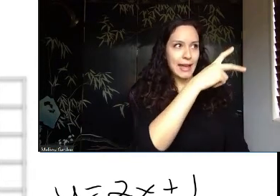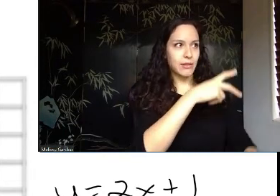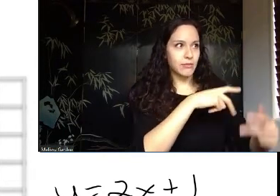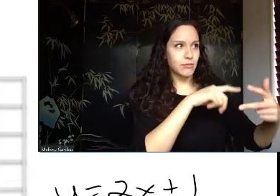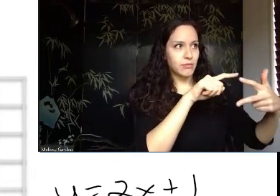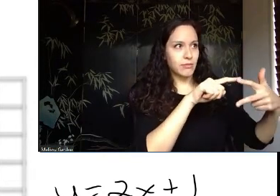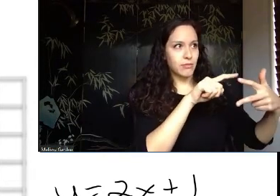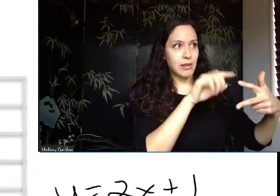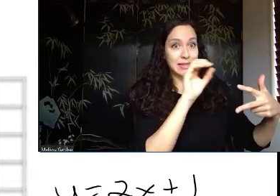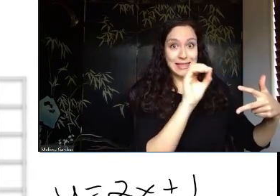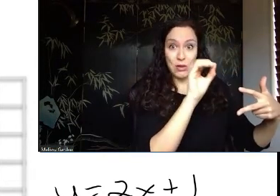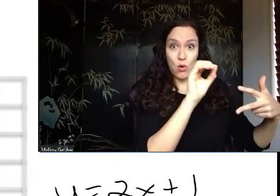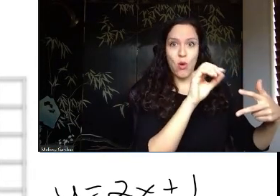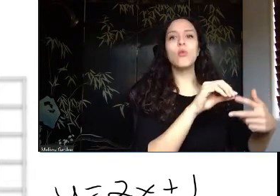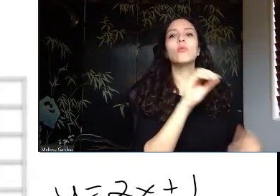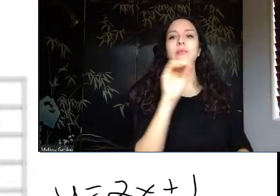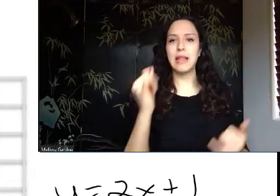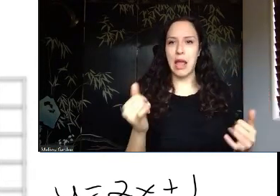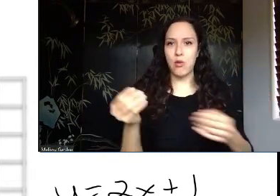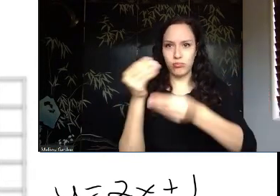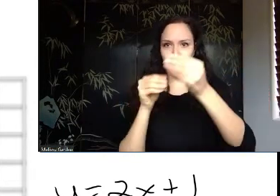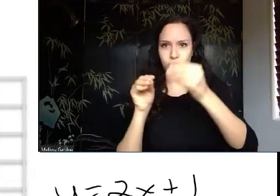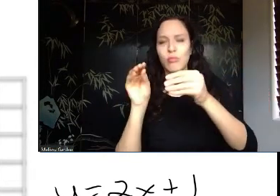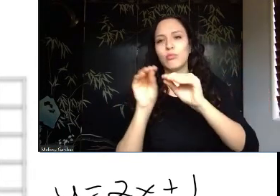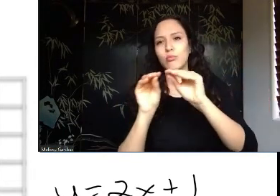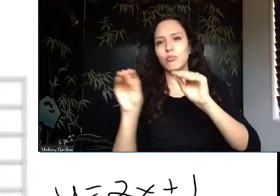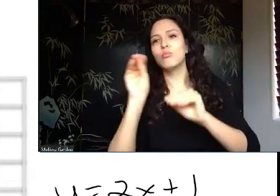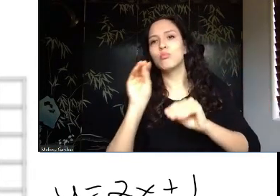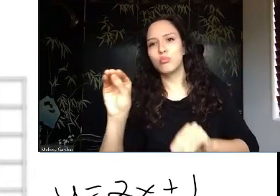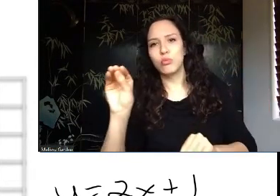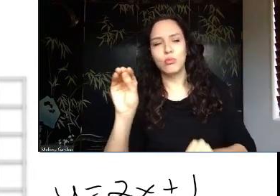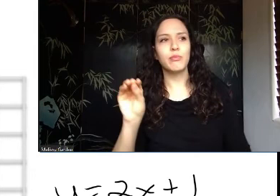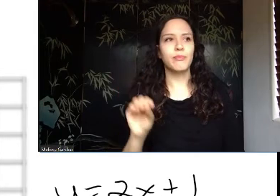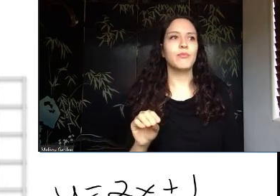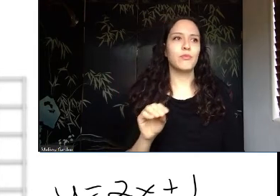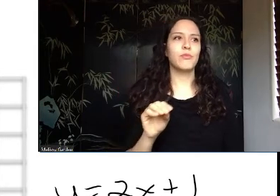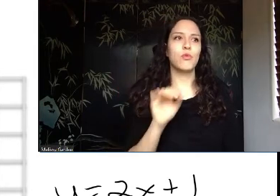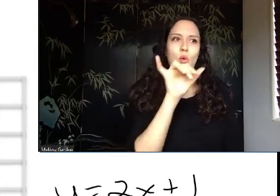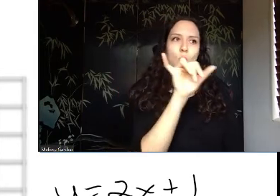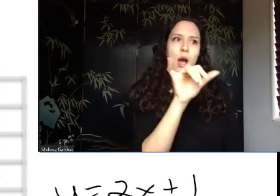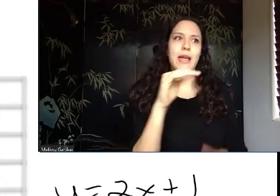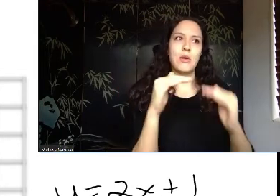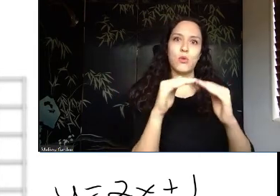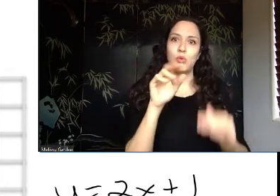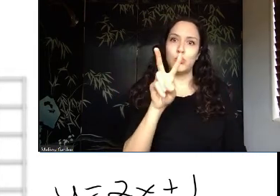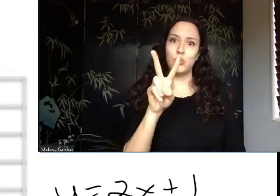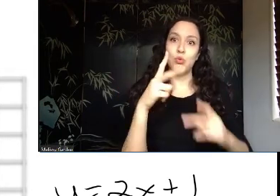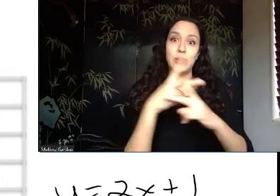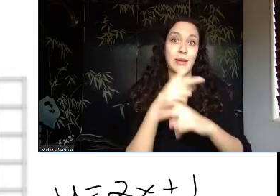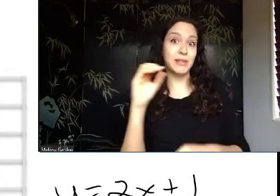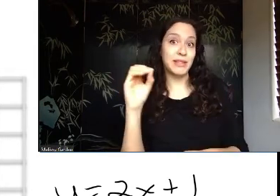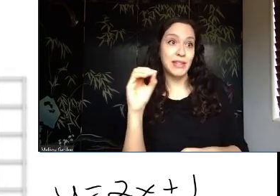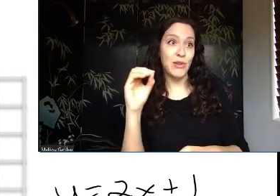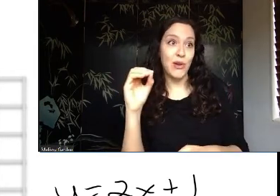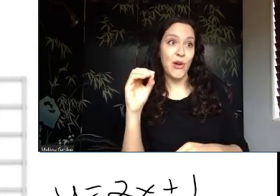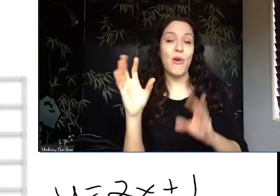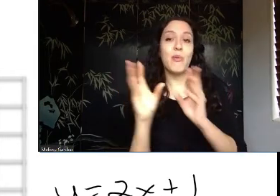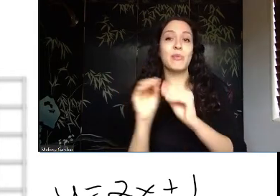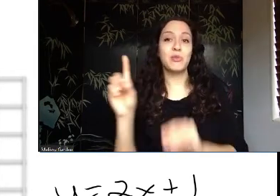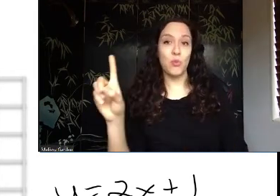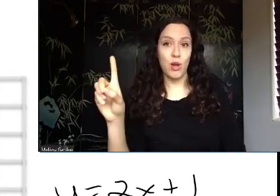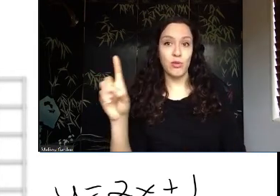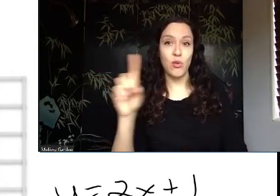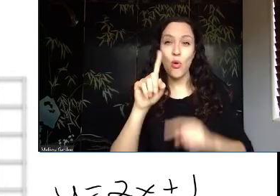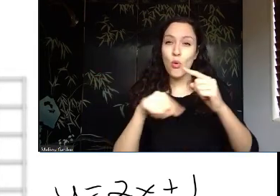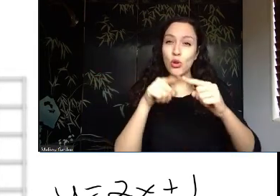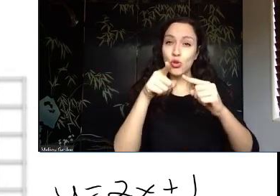0. Okay, y equals 2 times 0 plus 1. When you plug in numbers, use